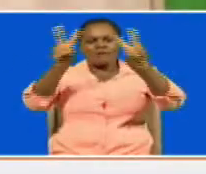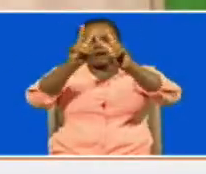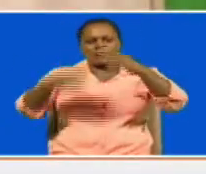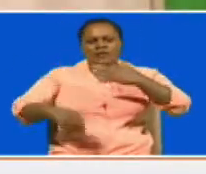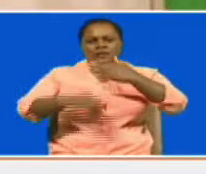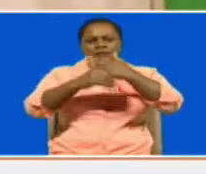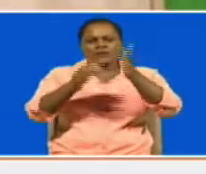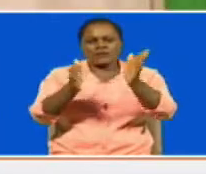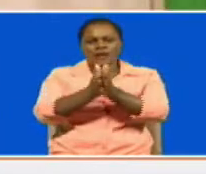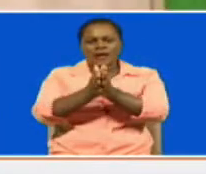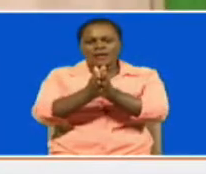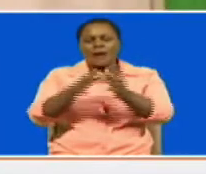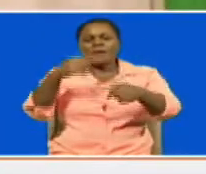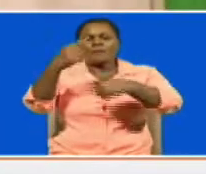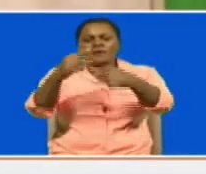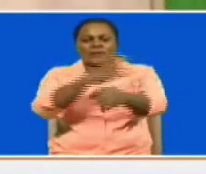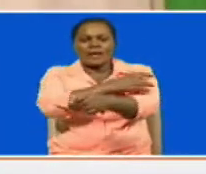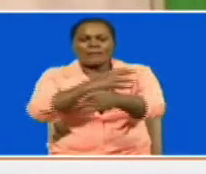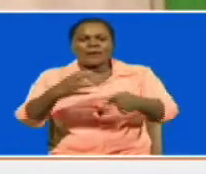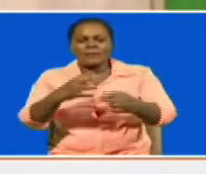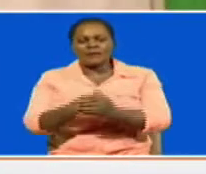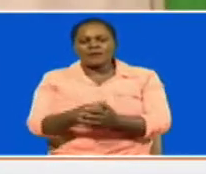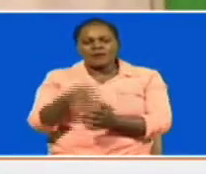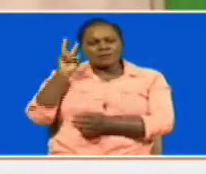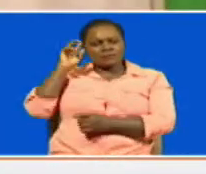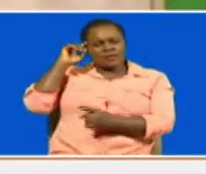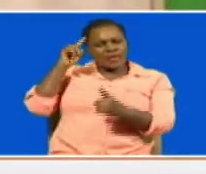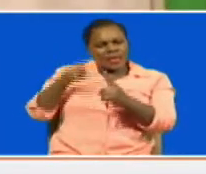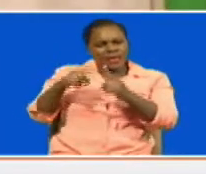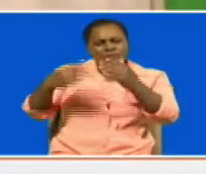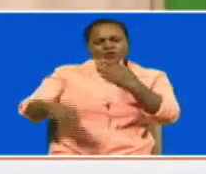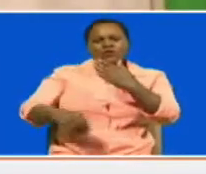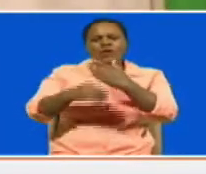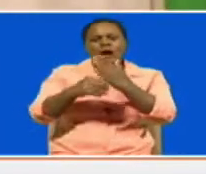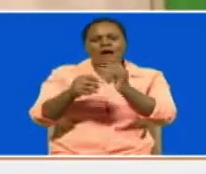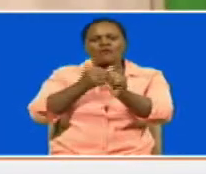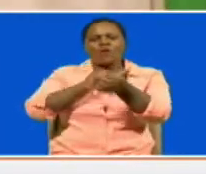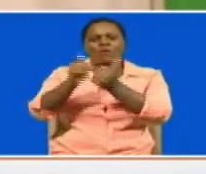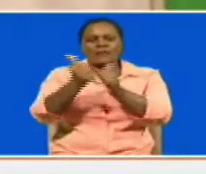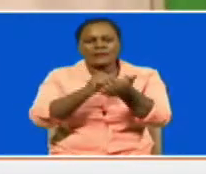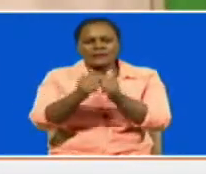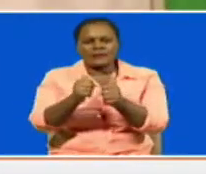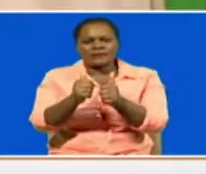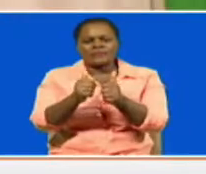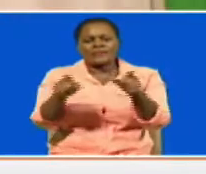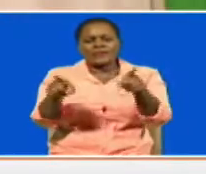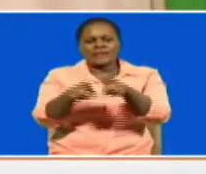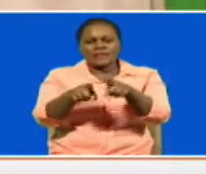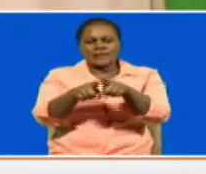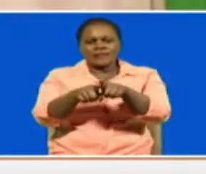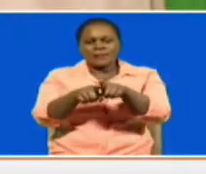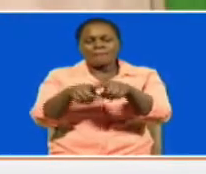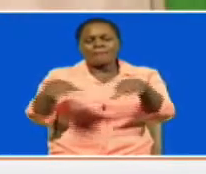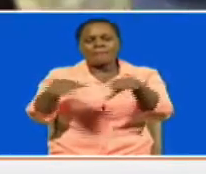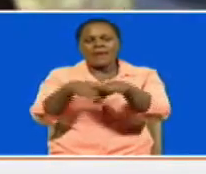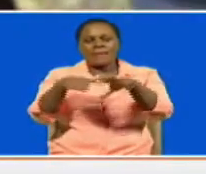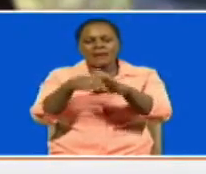and agro-processing capabilities with a view to increase their competitiveness and return to